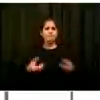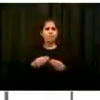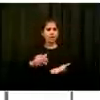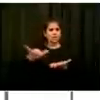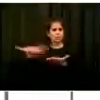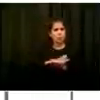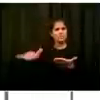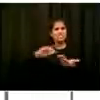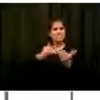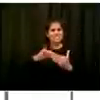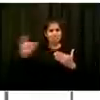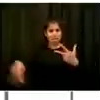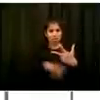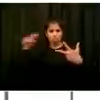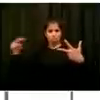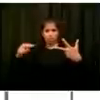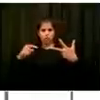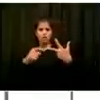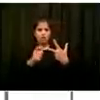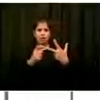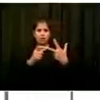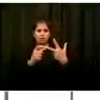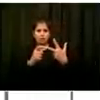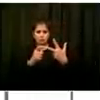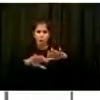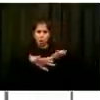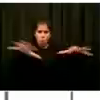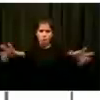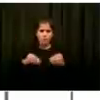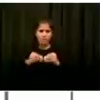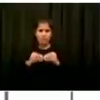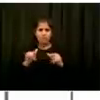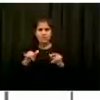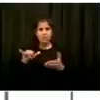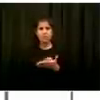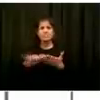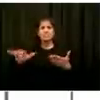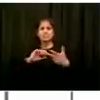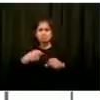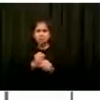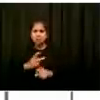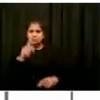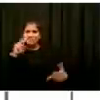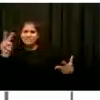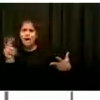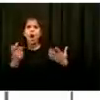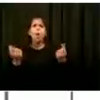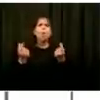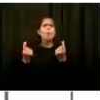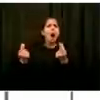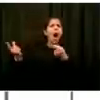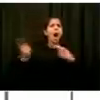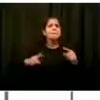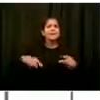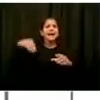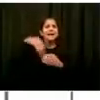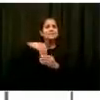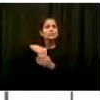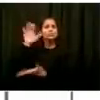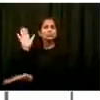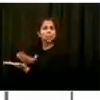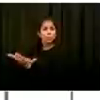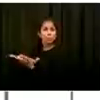second is what's actually happening within the school. And so that's why the school testing regime that we've put in place gives